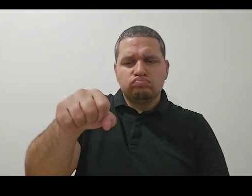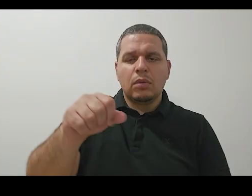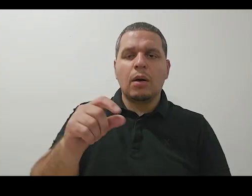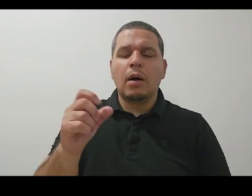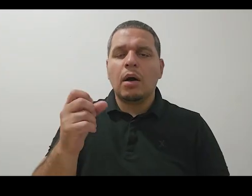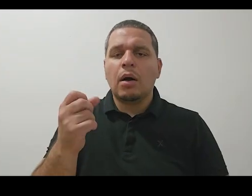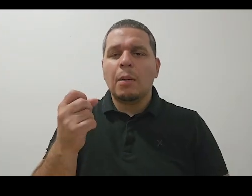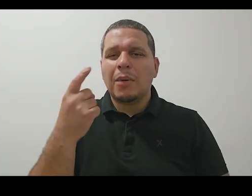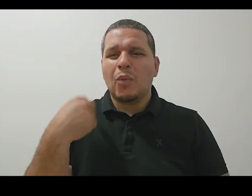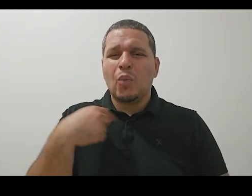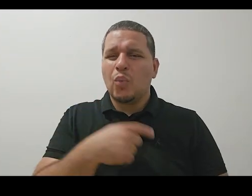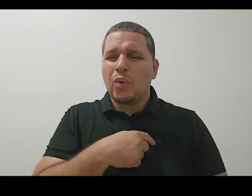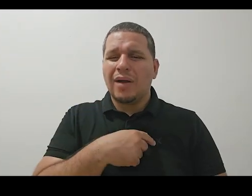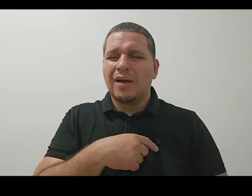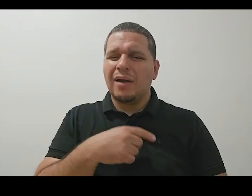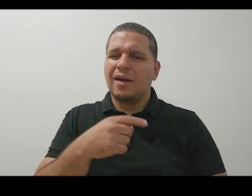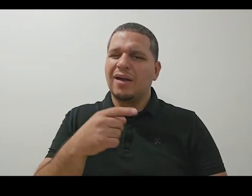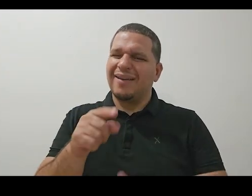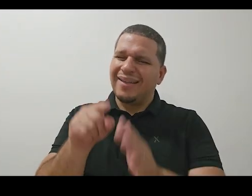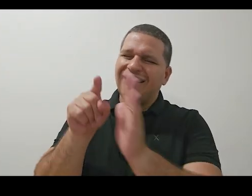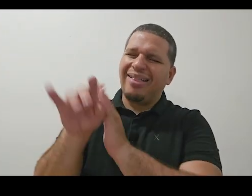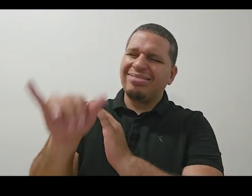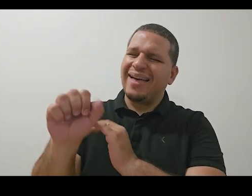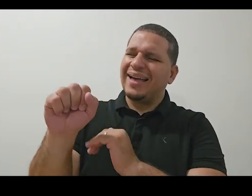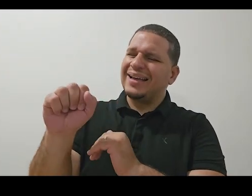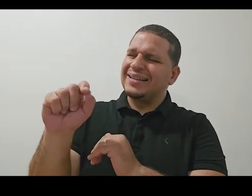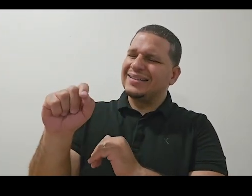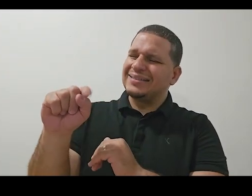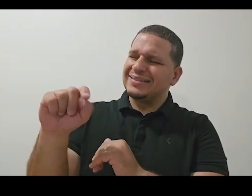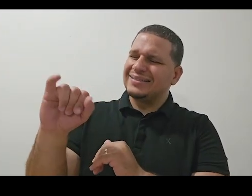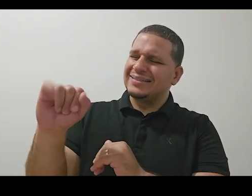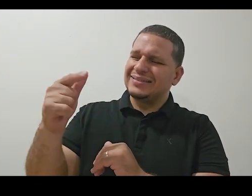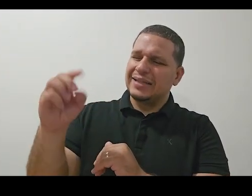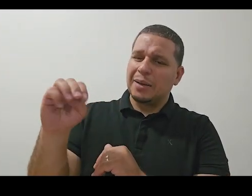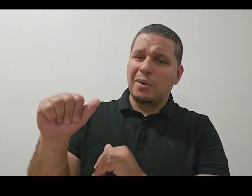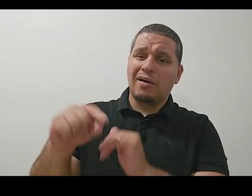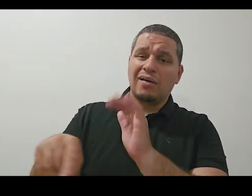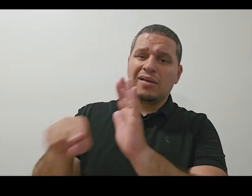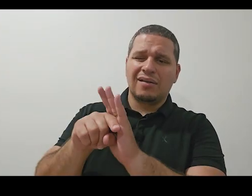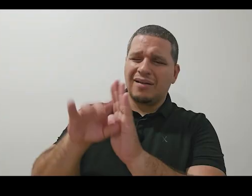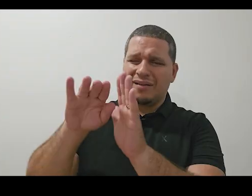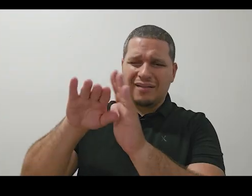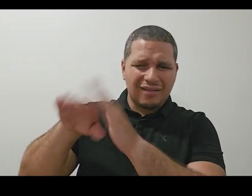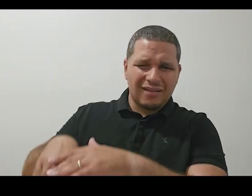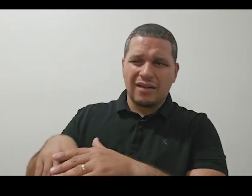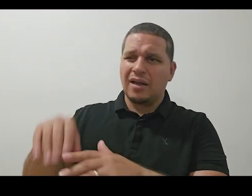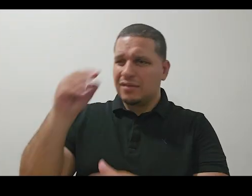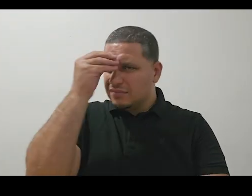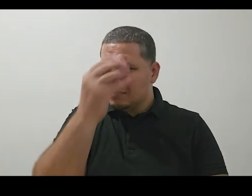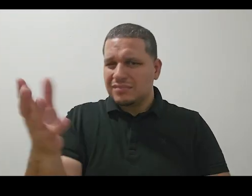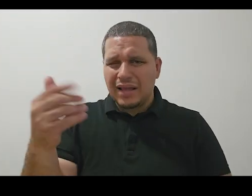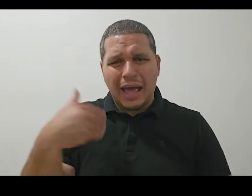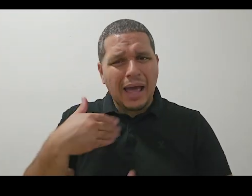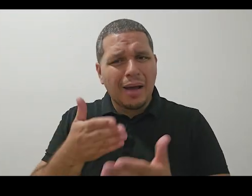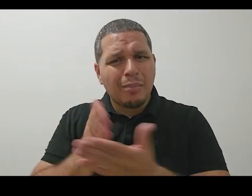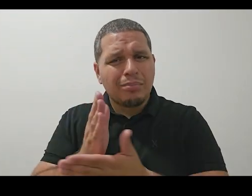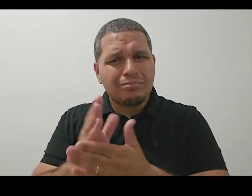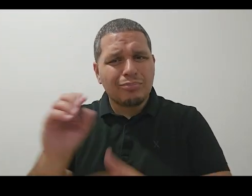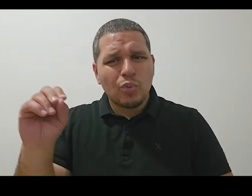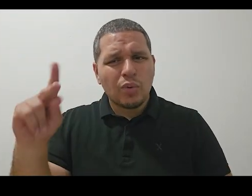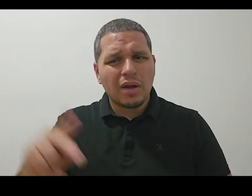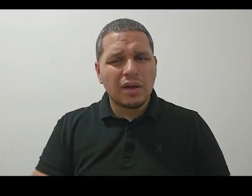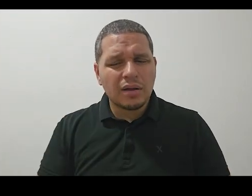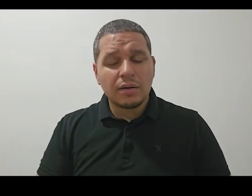but we're killing that stigma now, and we're saying, "Hey, I'm okay," and we're also saying